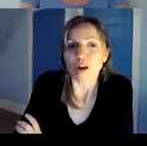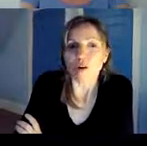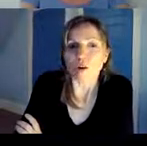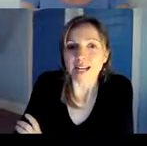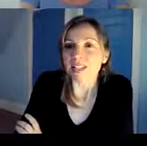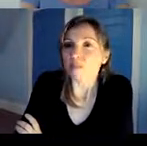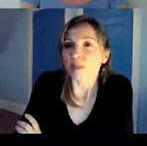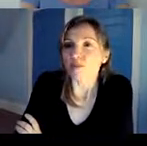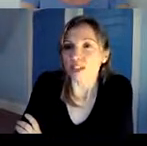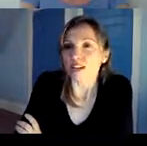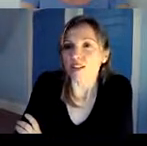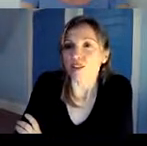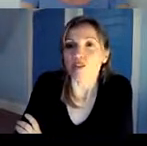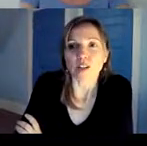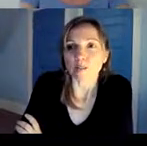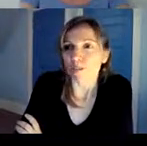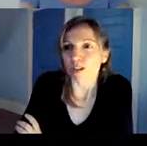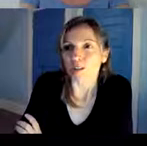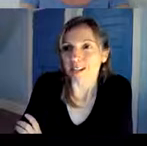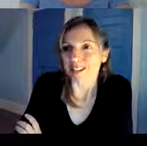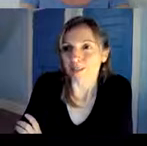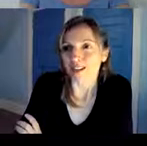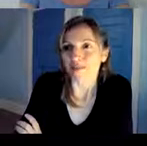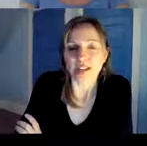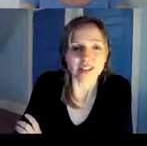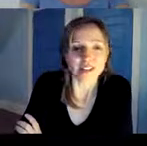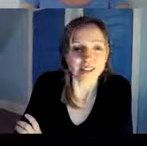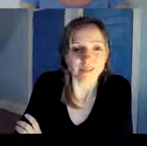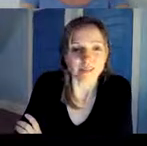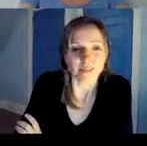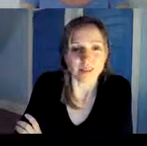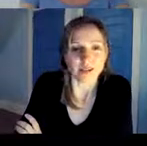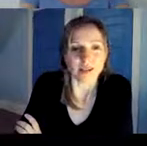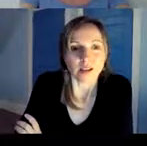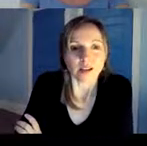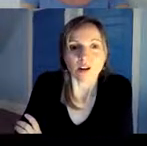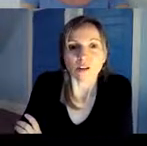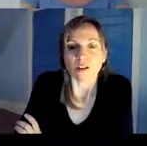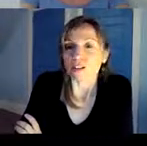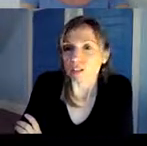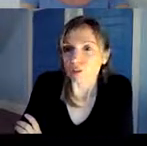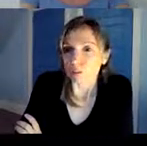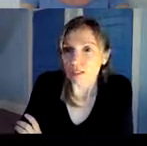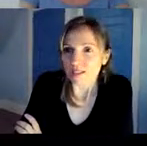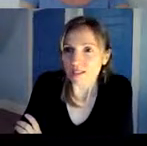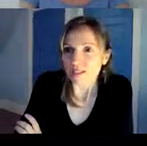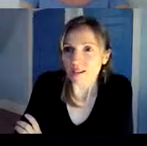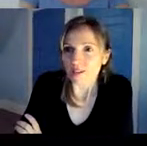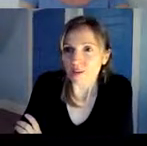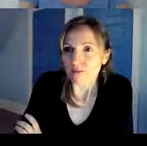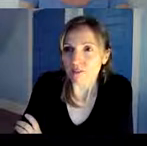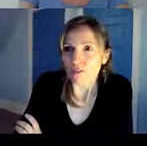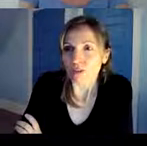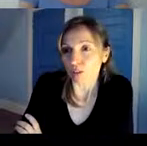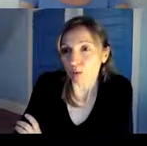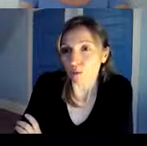bank? Or has it been there for 10 years and you're going to be worried about that seed bank for 10 years? Are there endangered species there